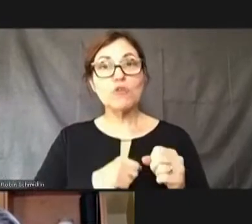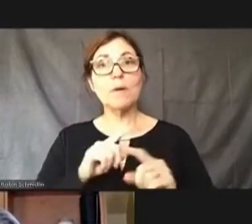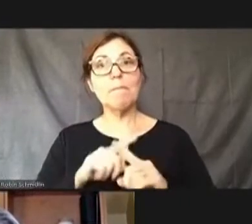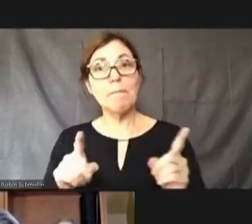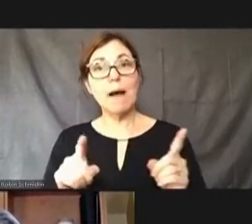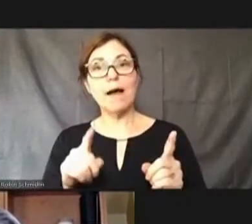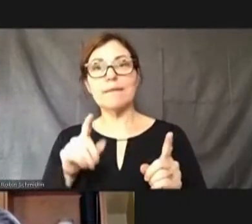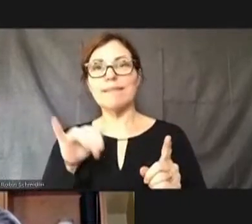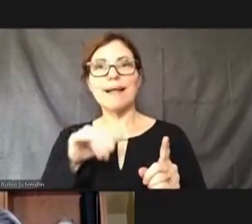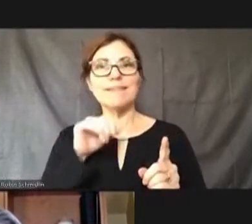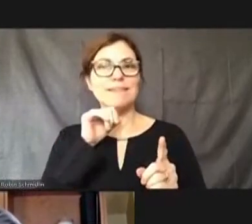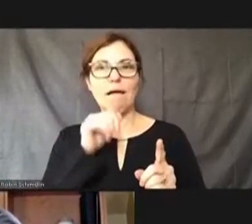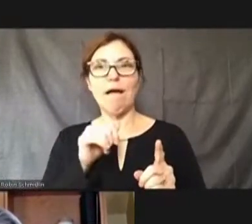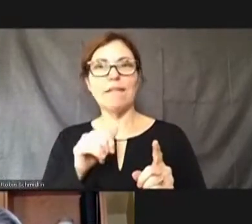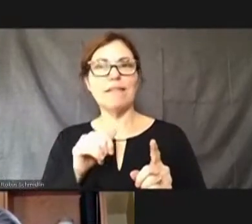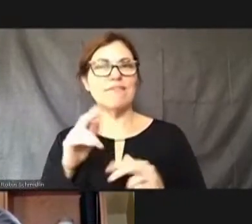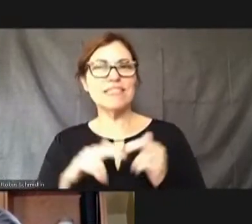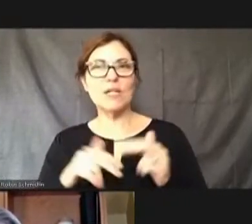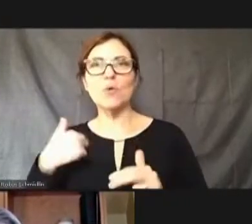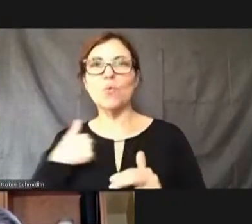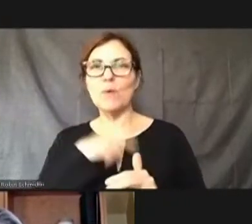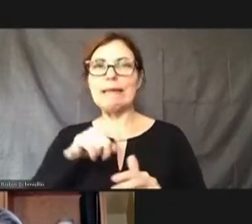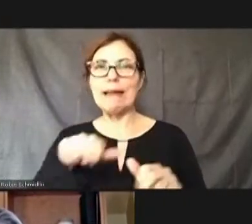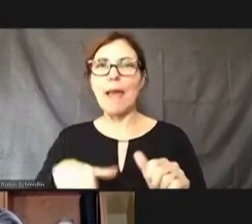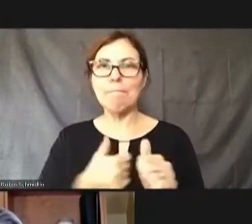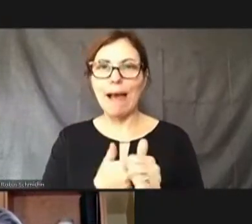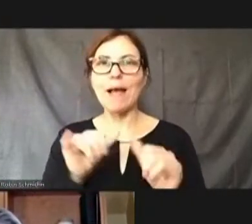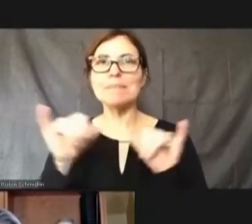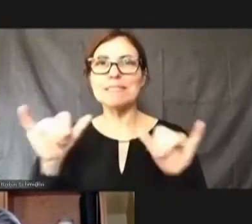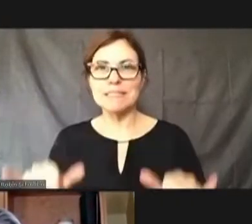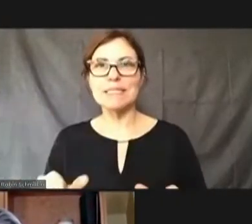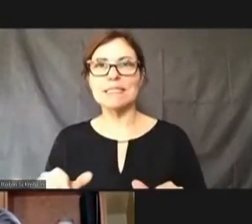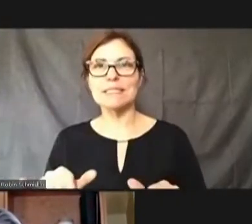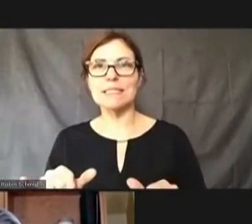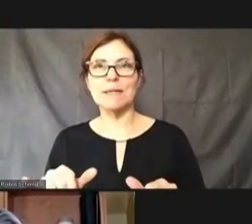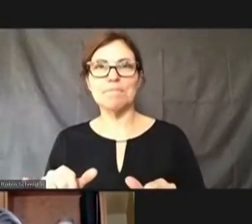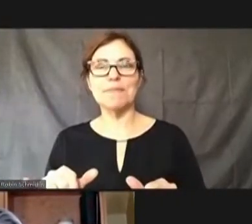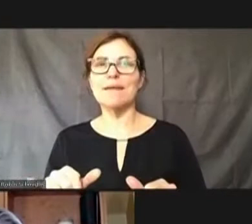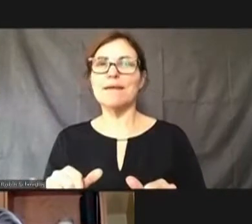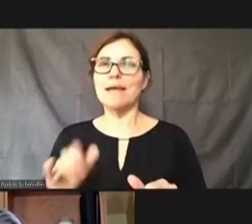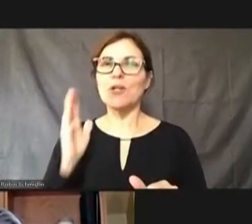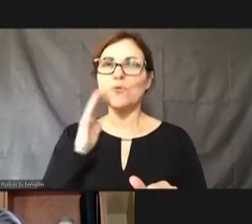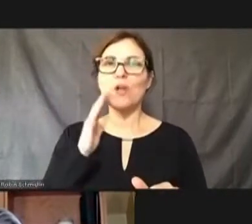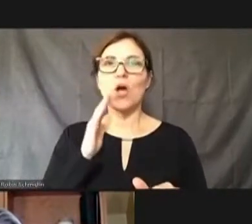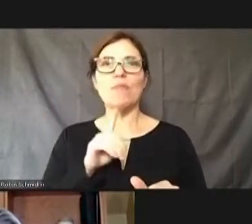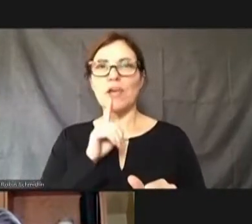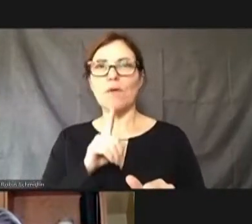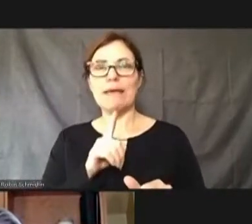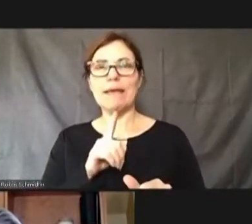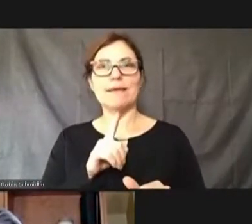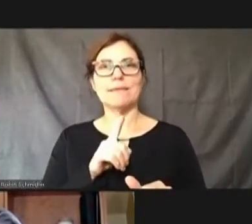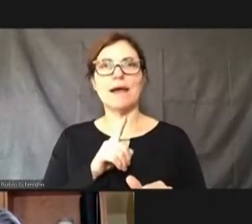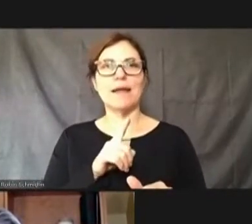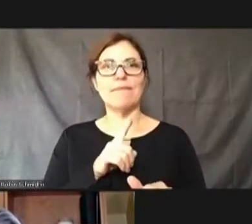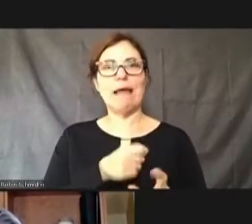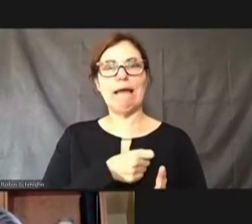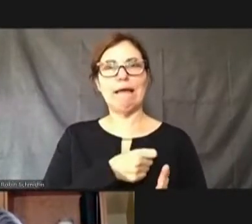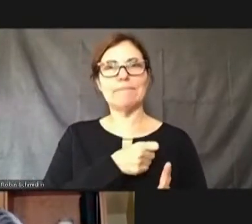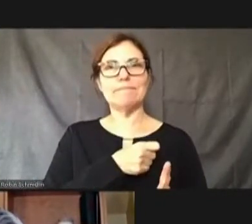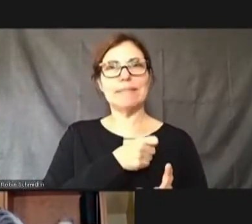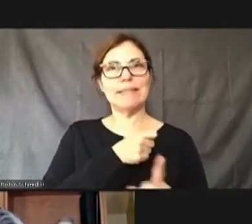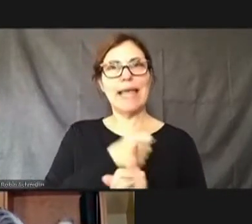taking it offline. You need a backup system. There's sort of a domino effect. Getting our arms around those